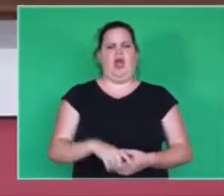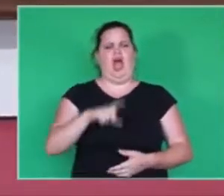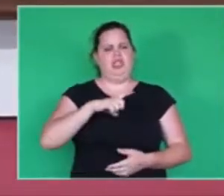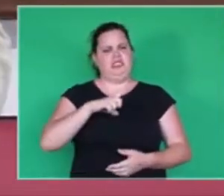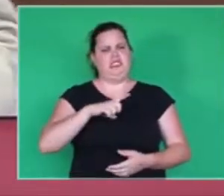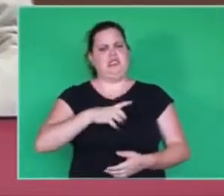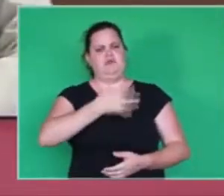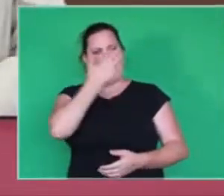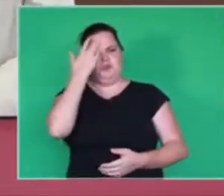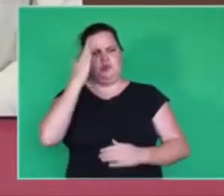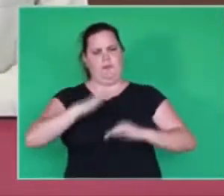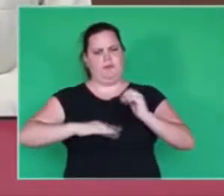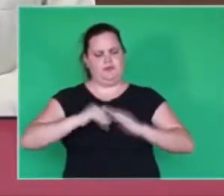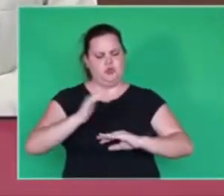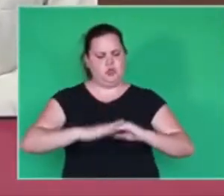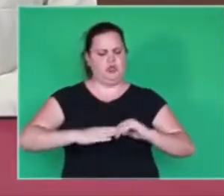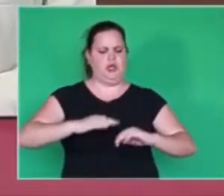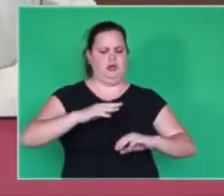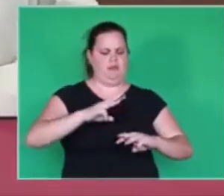mathematics.